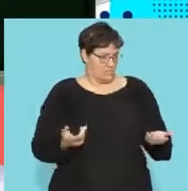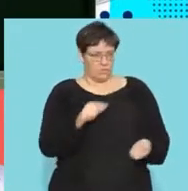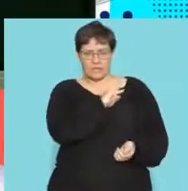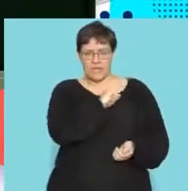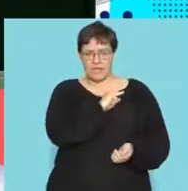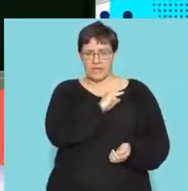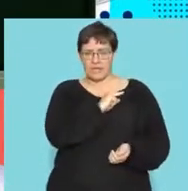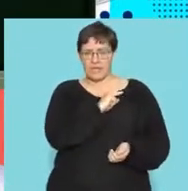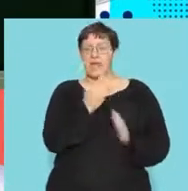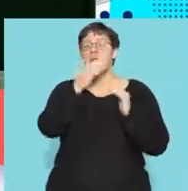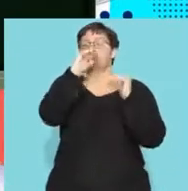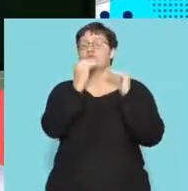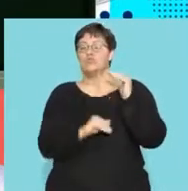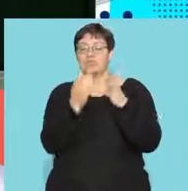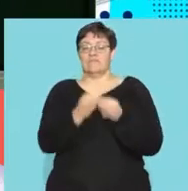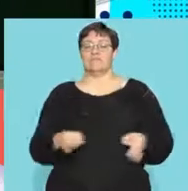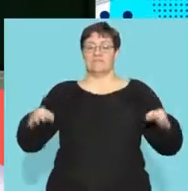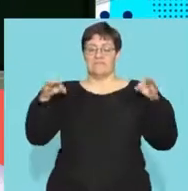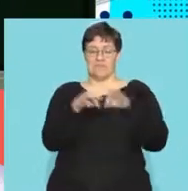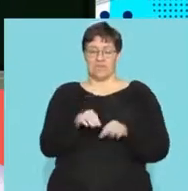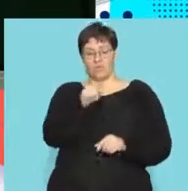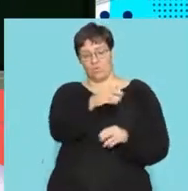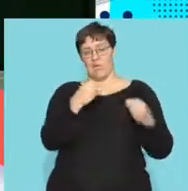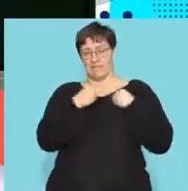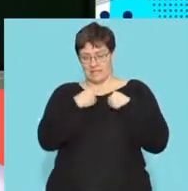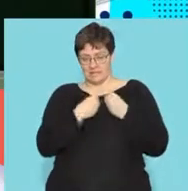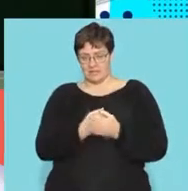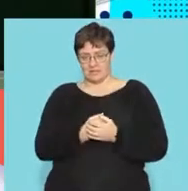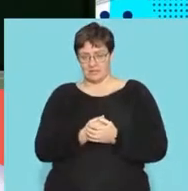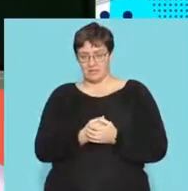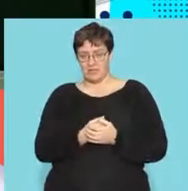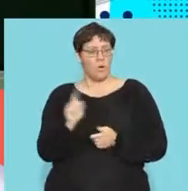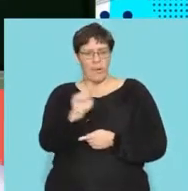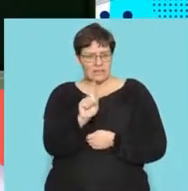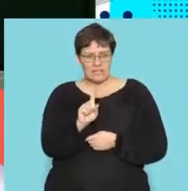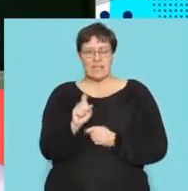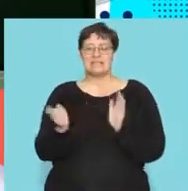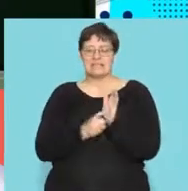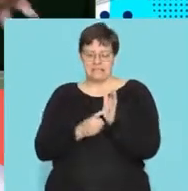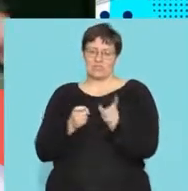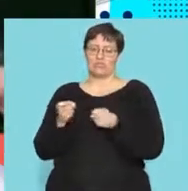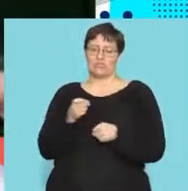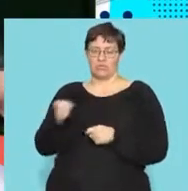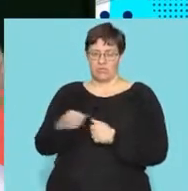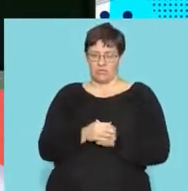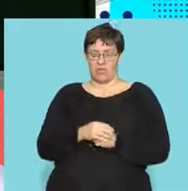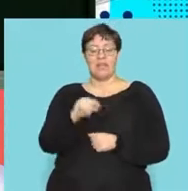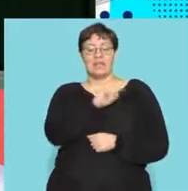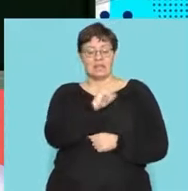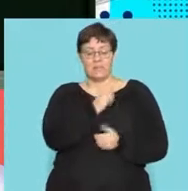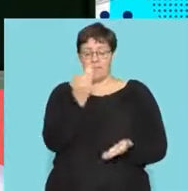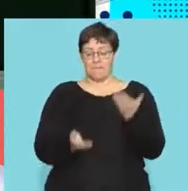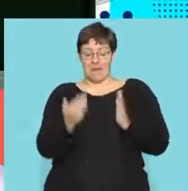It reduces the value of my asset. Which asset? Debtors control. Therefore, in my balance sheet, we